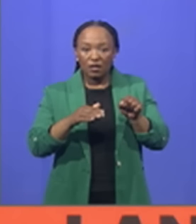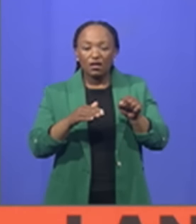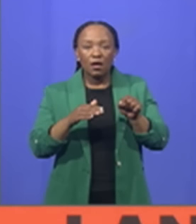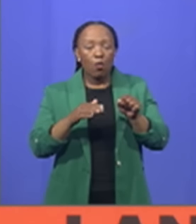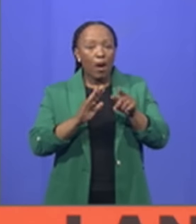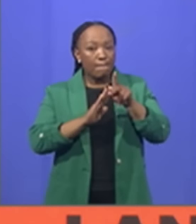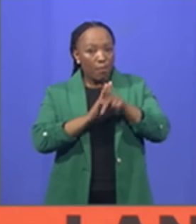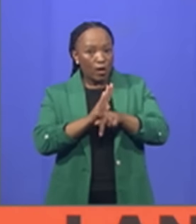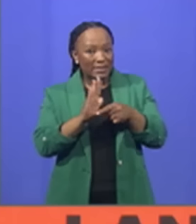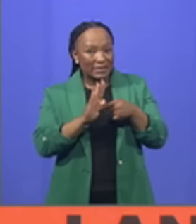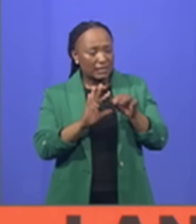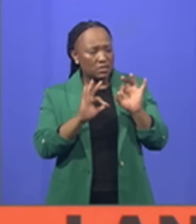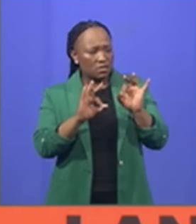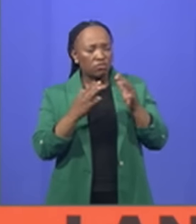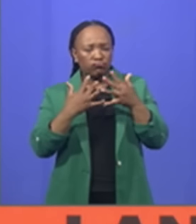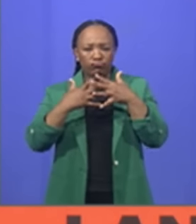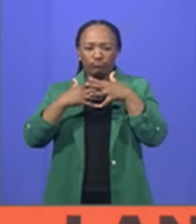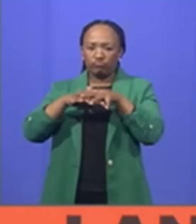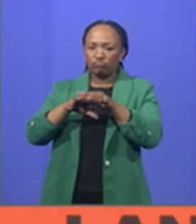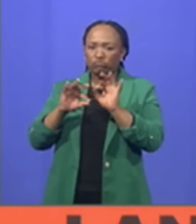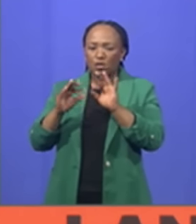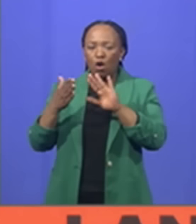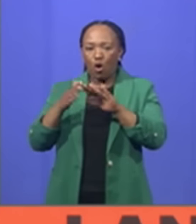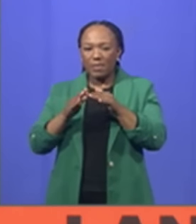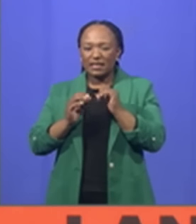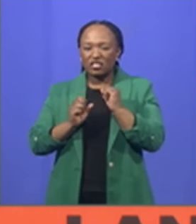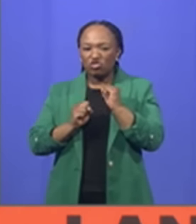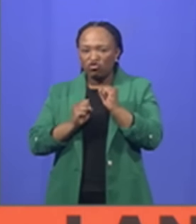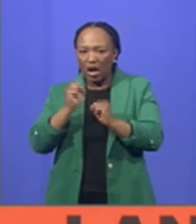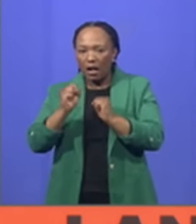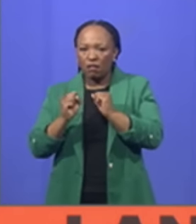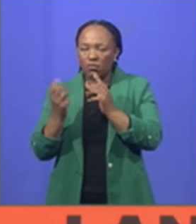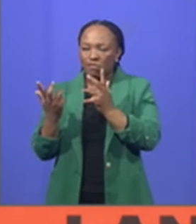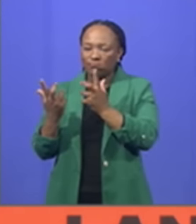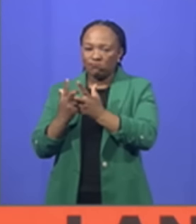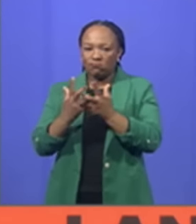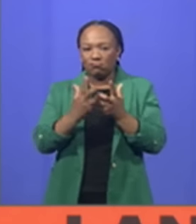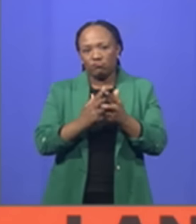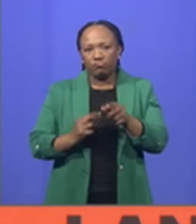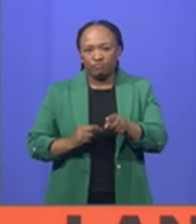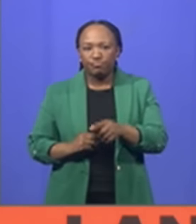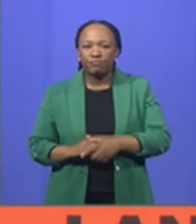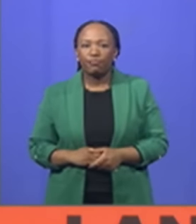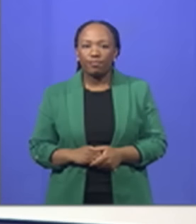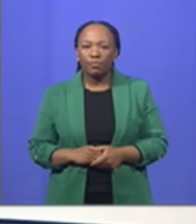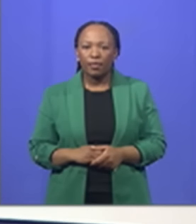policies that speak directly to the daily struggles of our people.